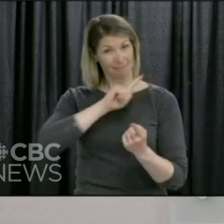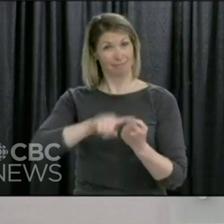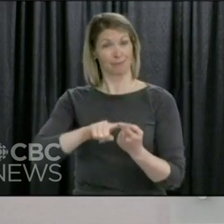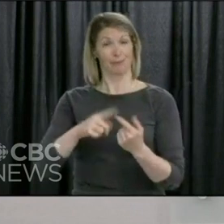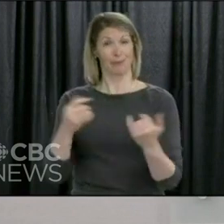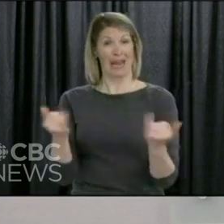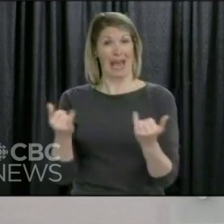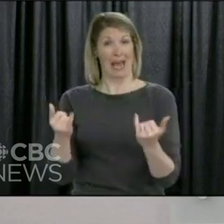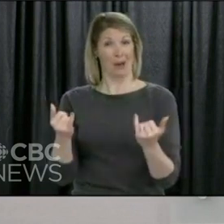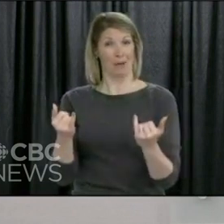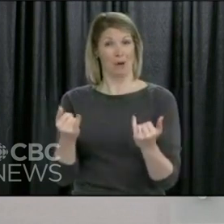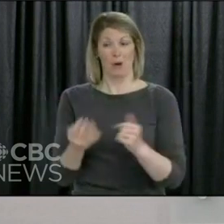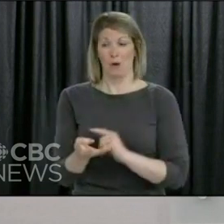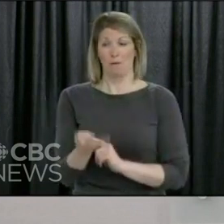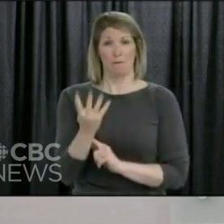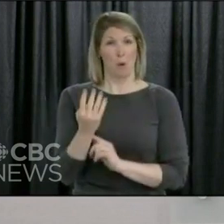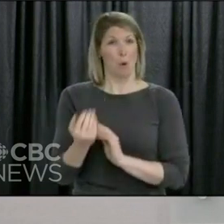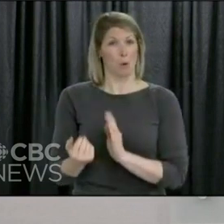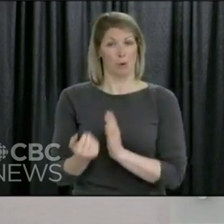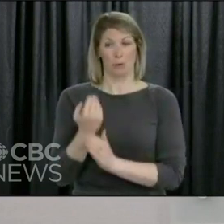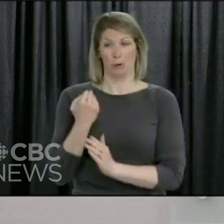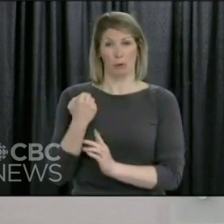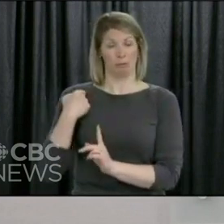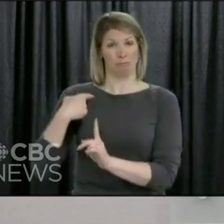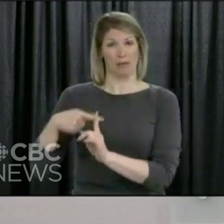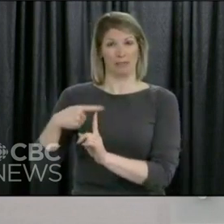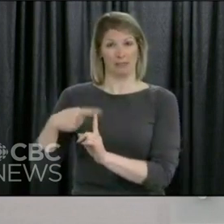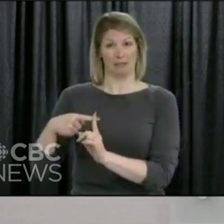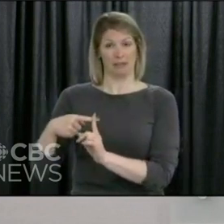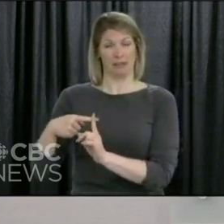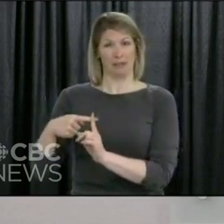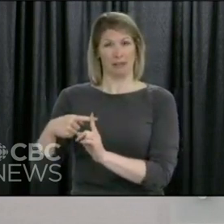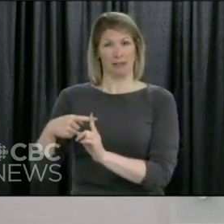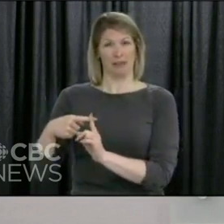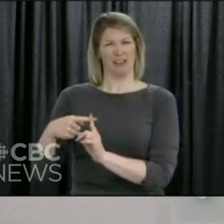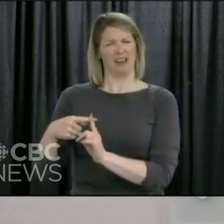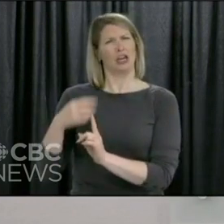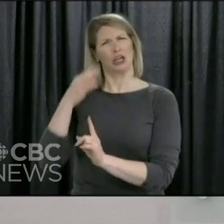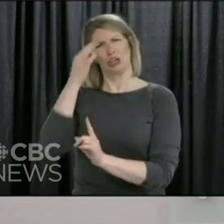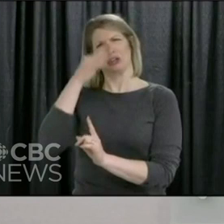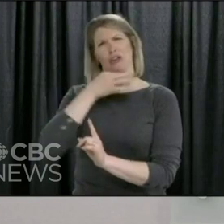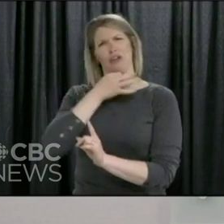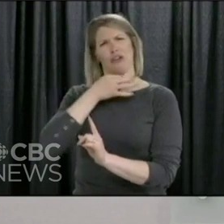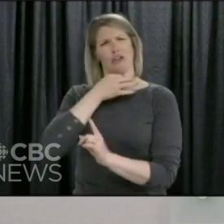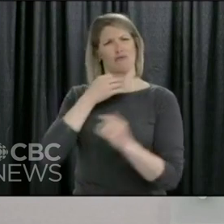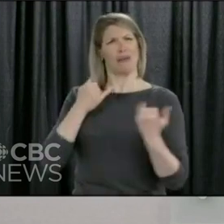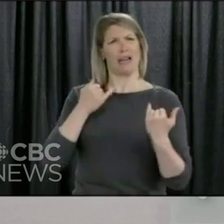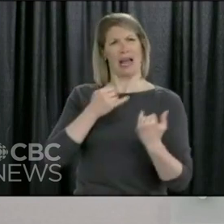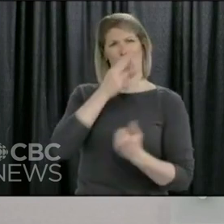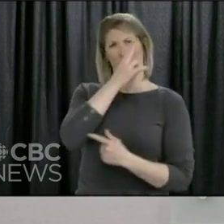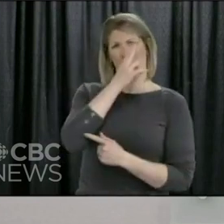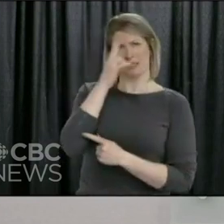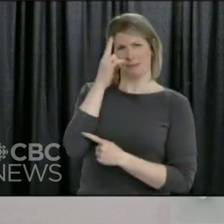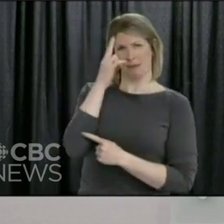ago. So even with the hospitalizations, how are there still 5 active cases by my